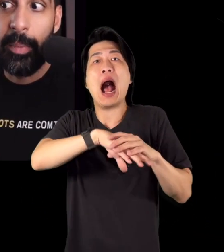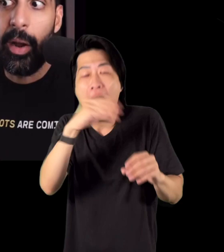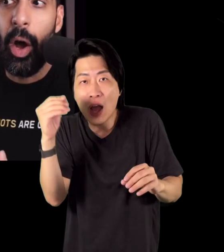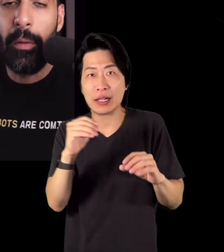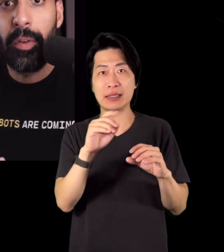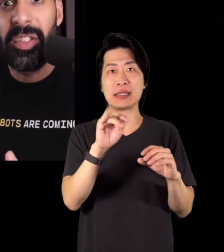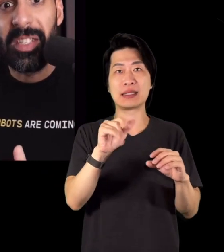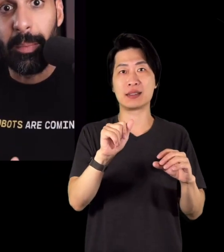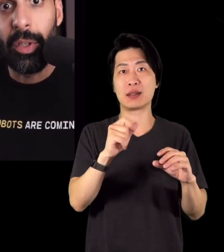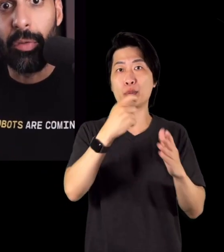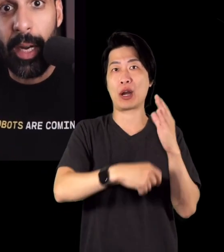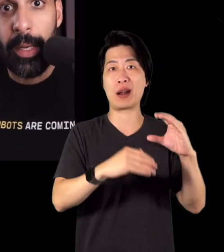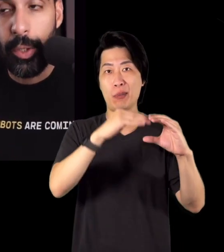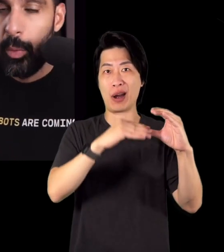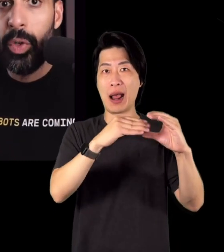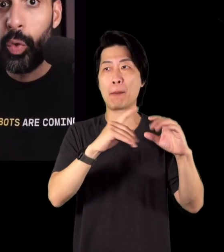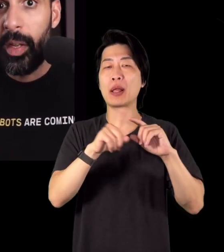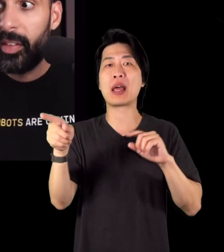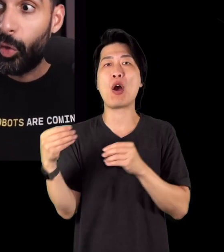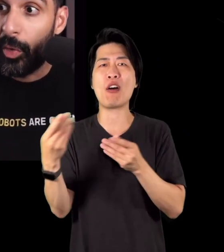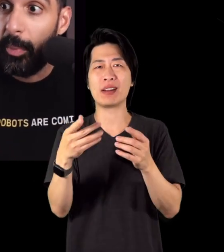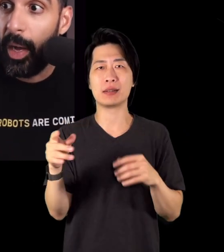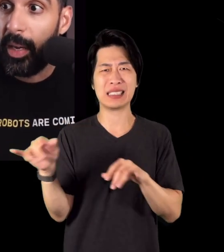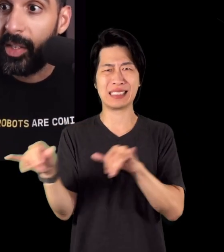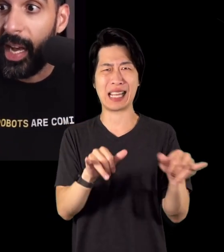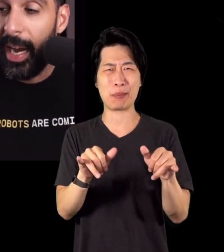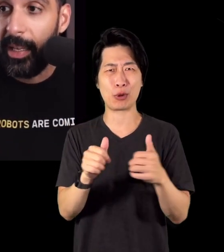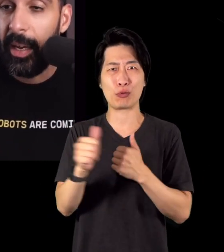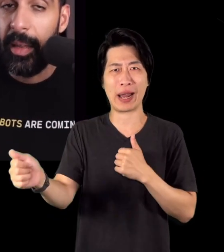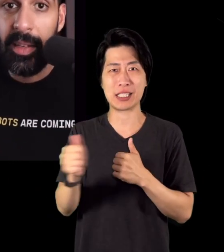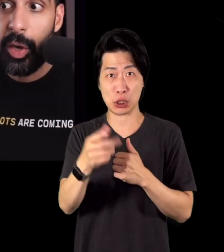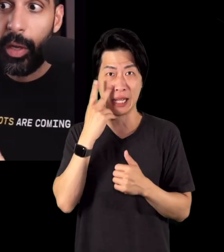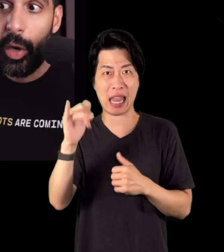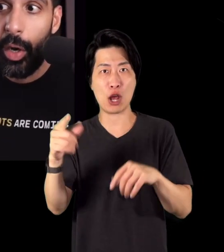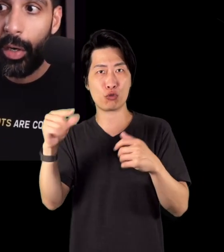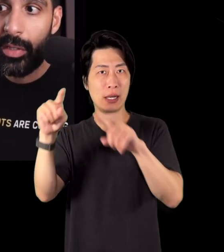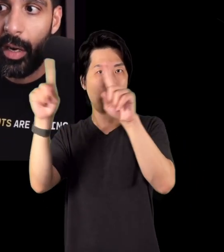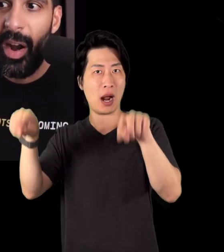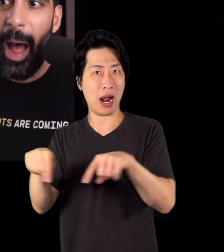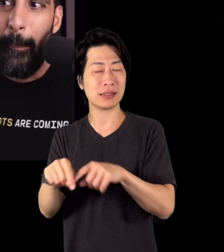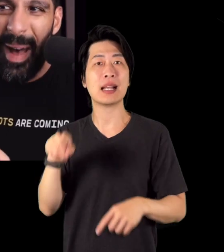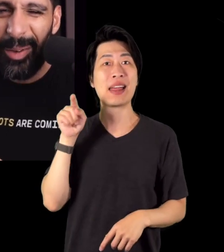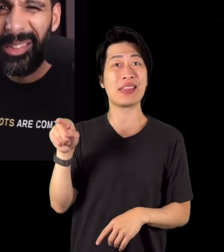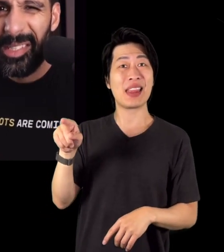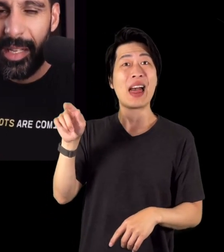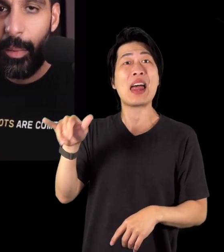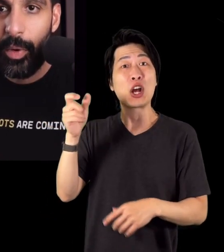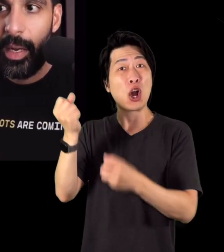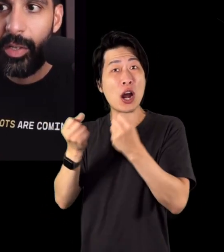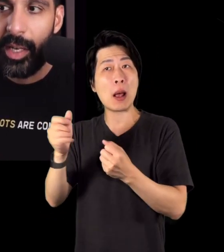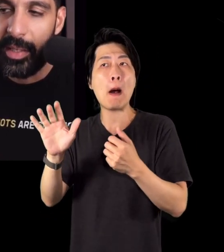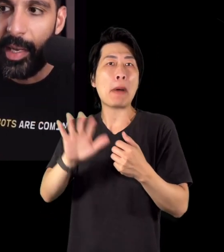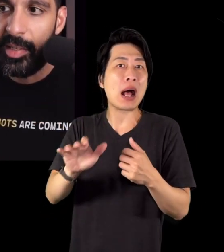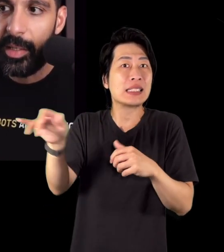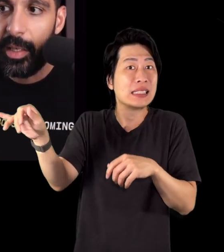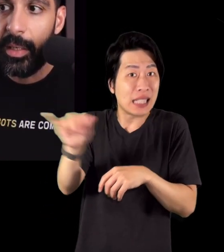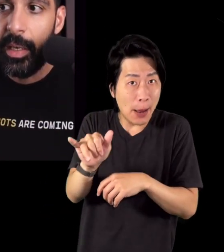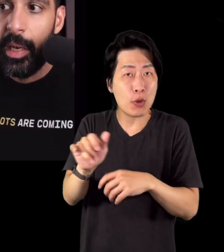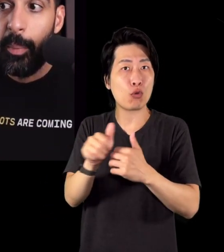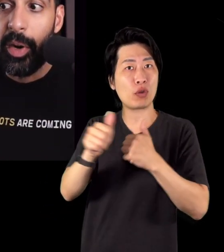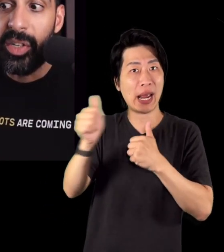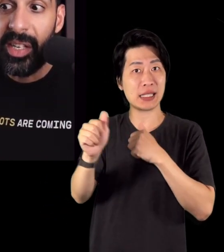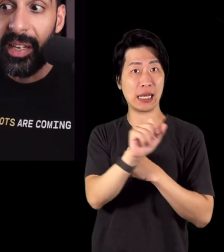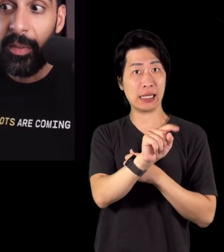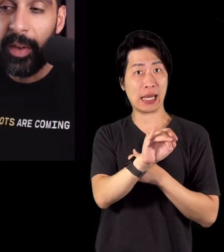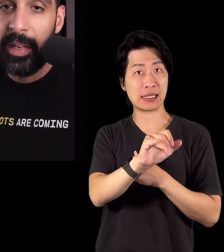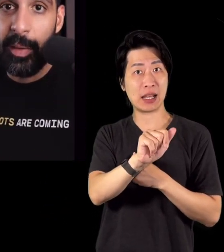bracket but offer similar range, which is what this green box is highlighting. These are the cars that are about the same range as a Tesla